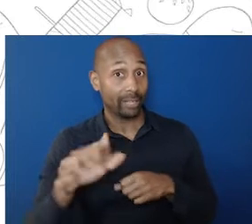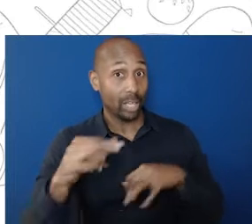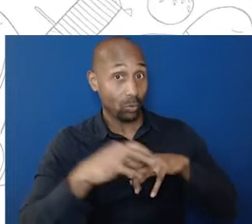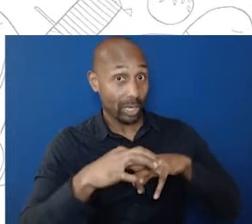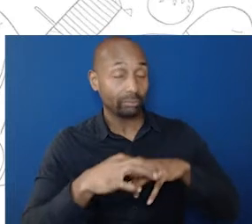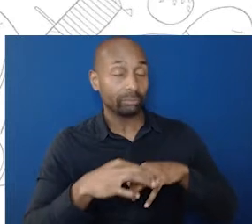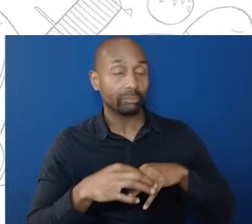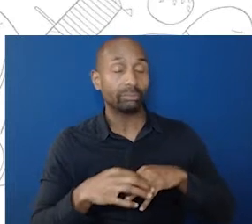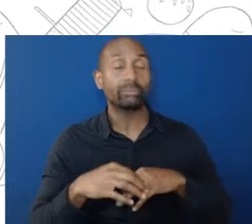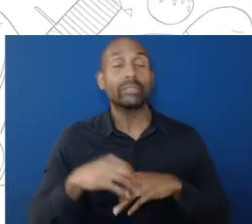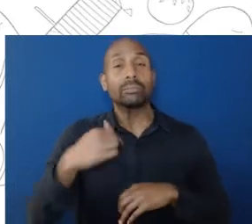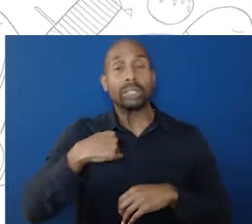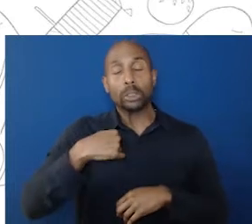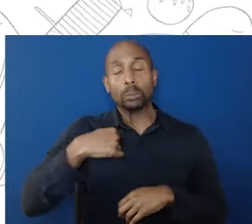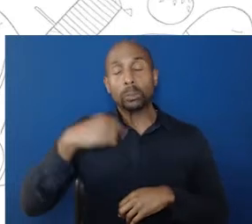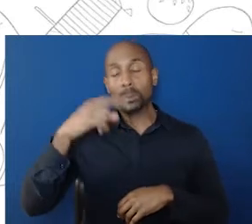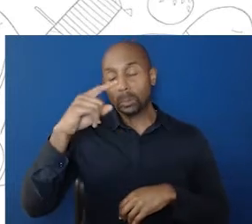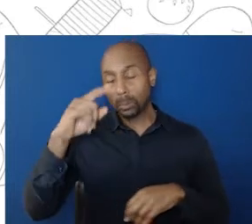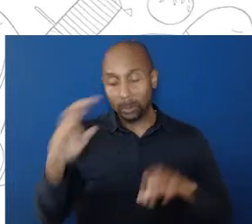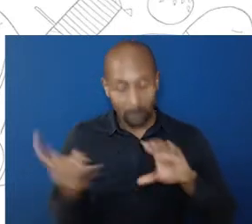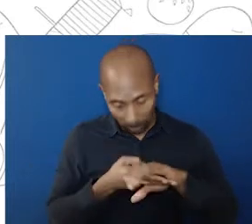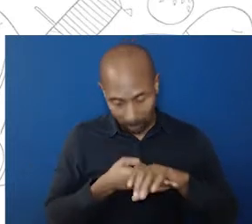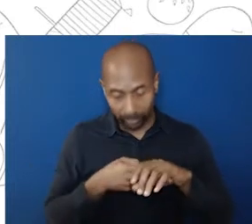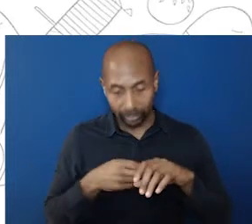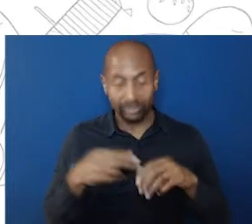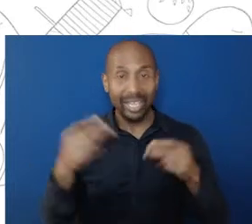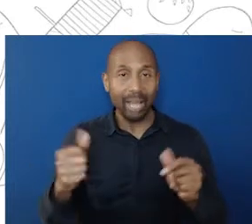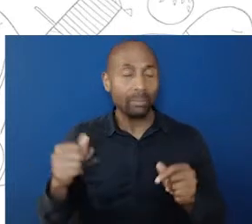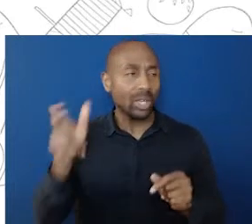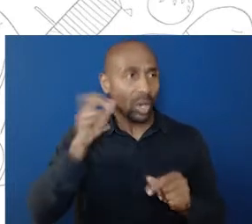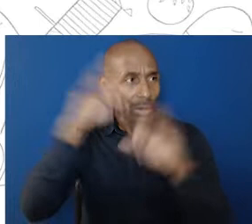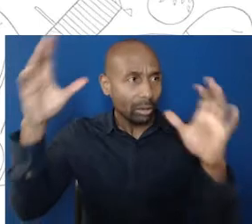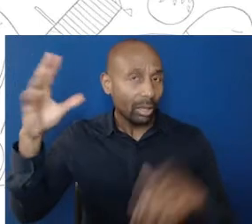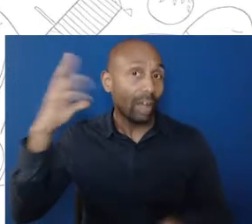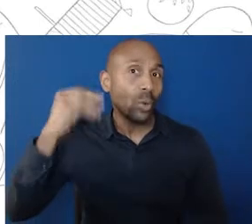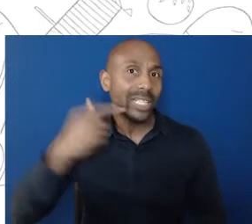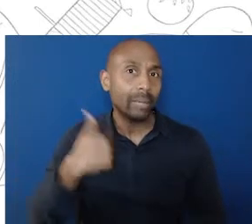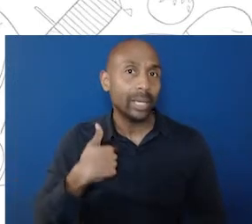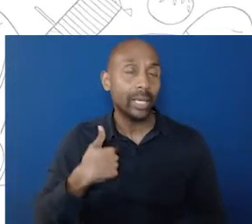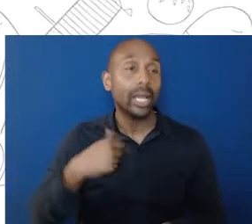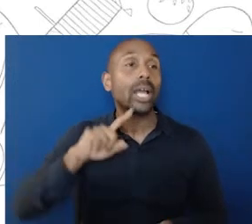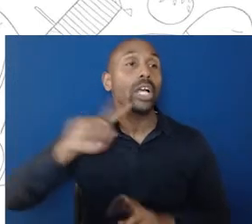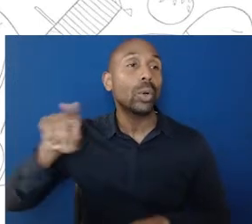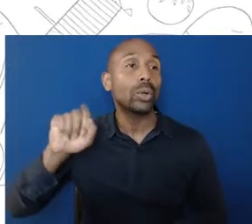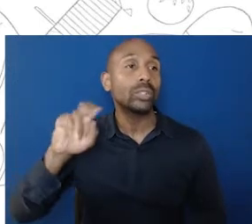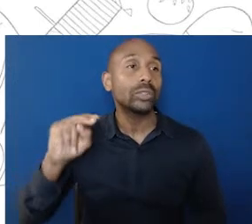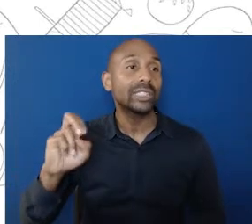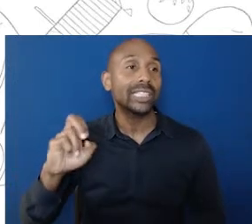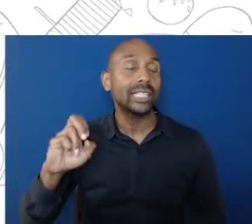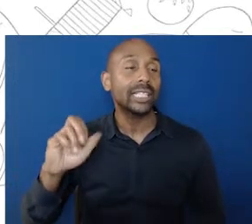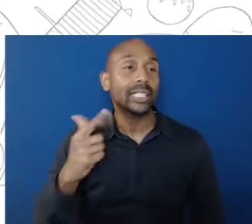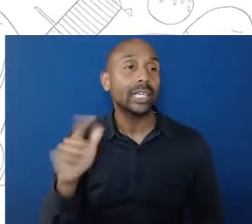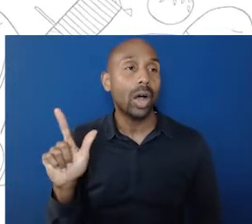I go, okay. And the next day, you know, I started thinking and sketching out their rings, and same voice goes, you're